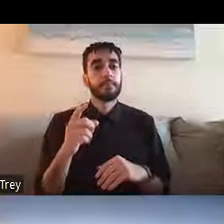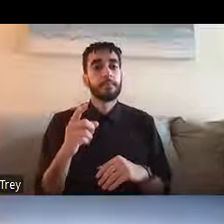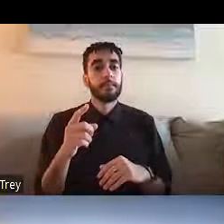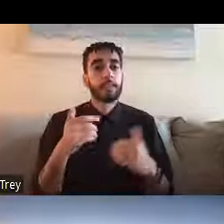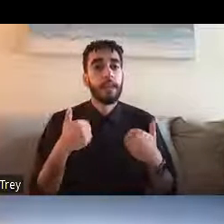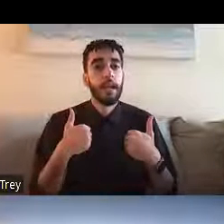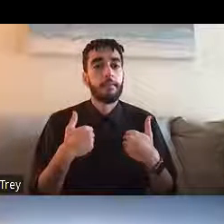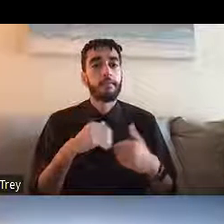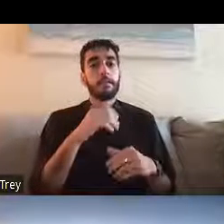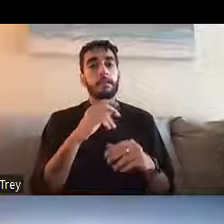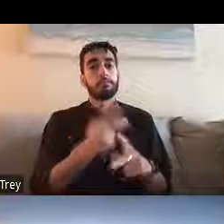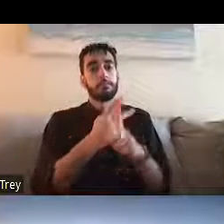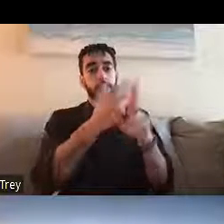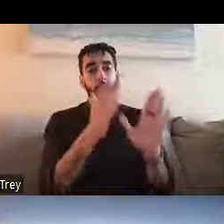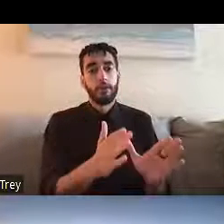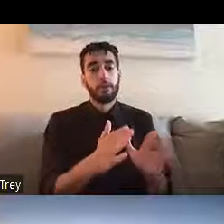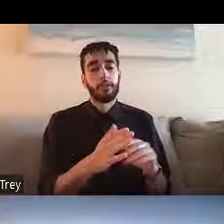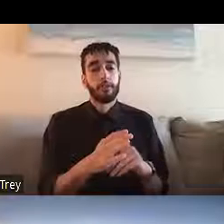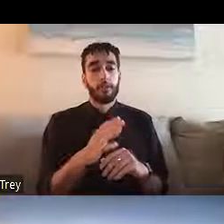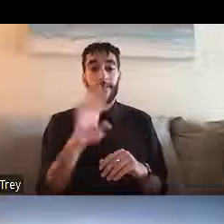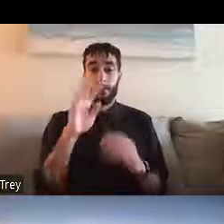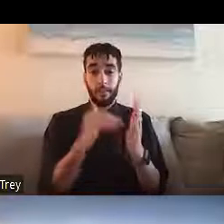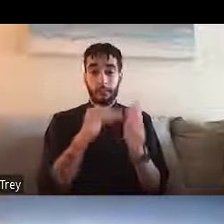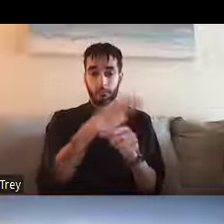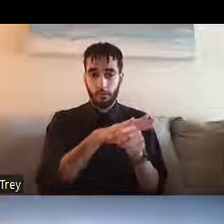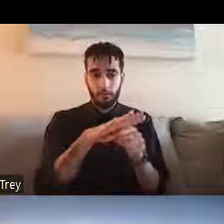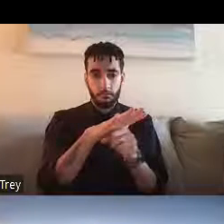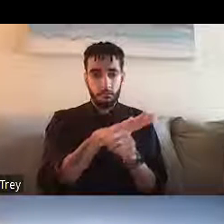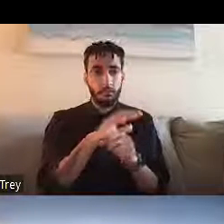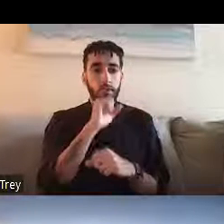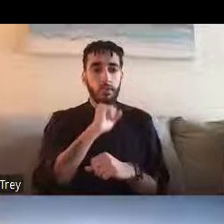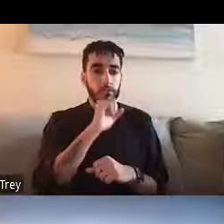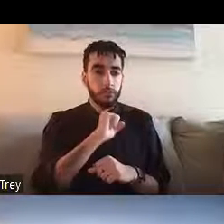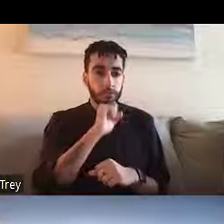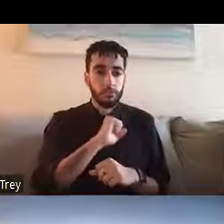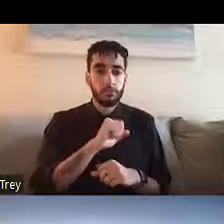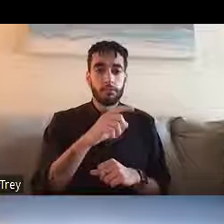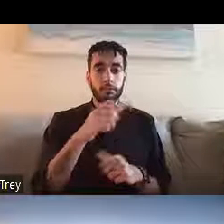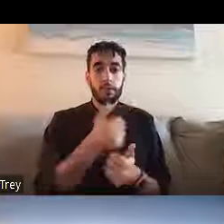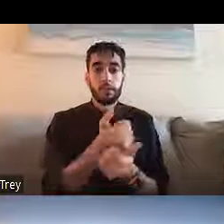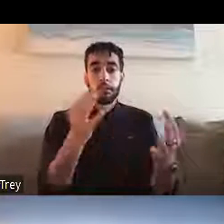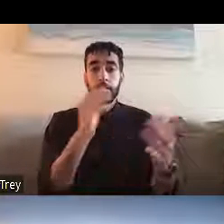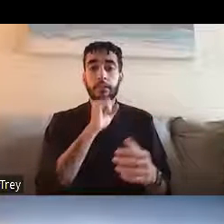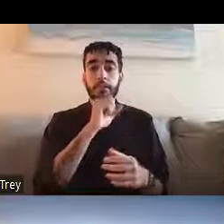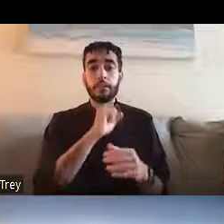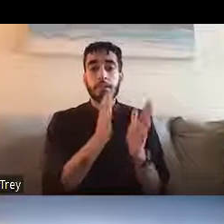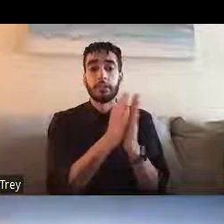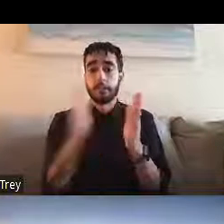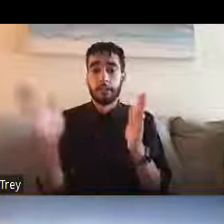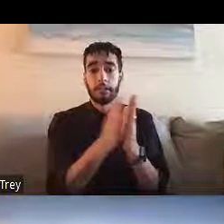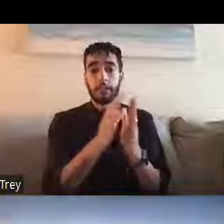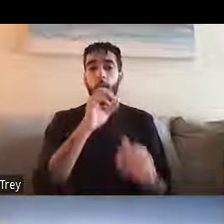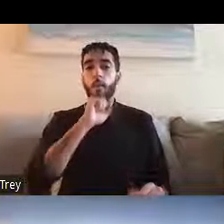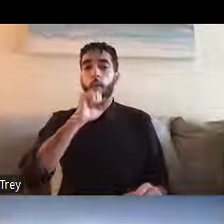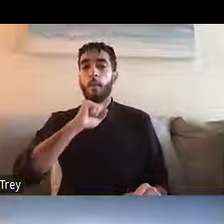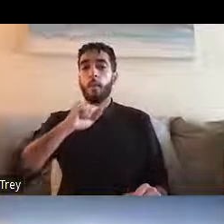This includes about 4,000 caregivers. You can see from age that the distribution of age of the care recipients is quite a bit older